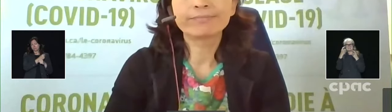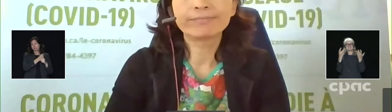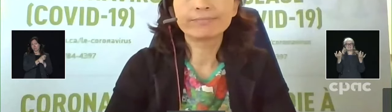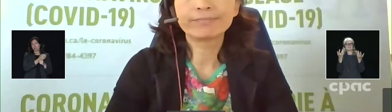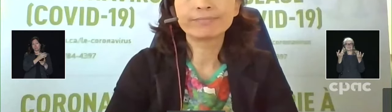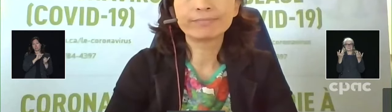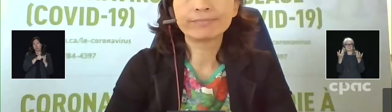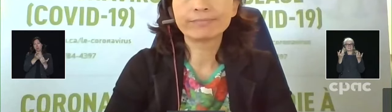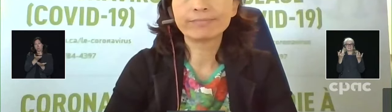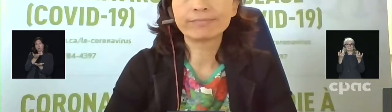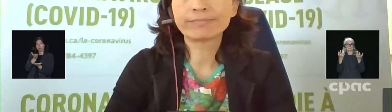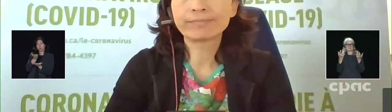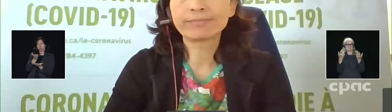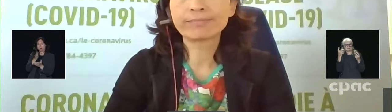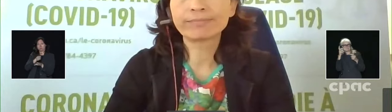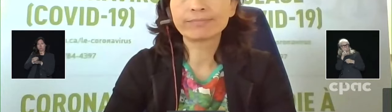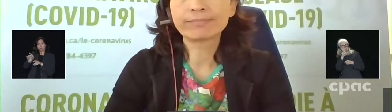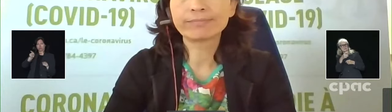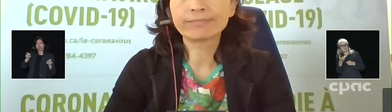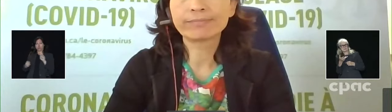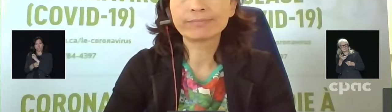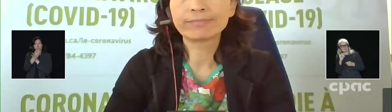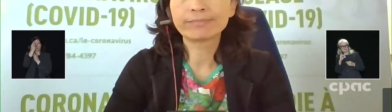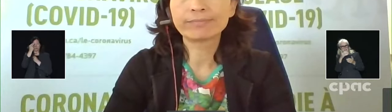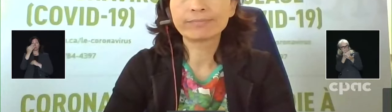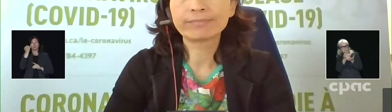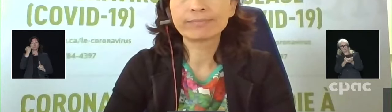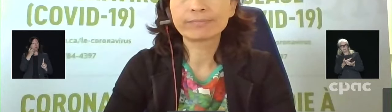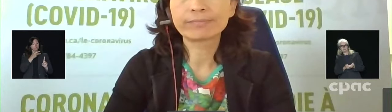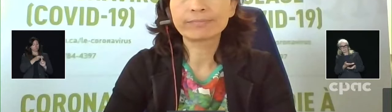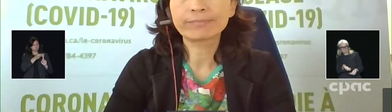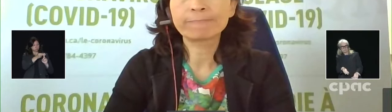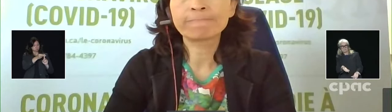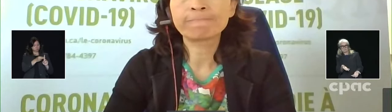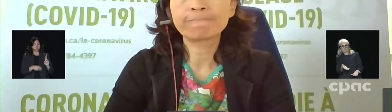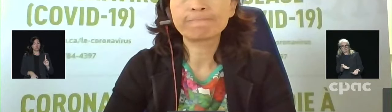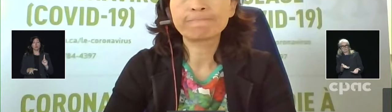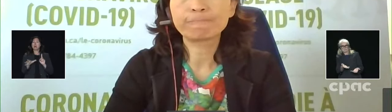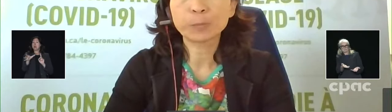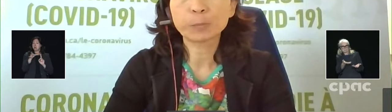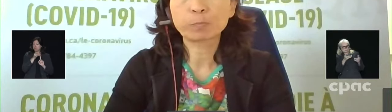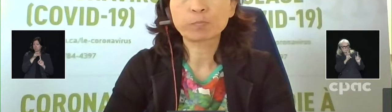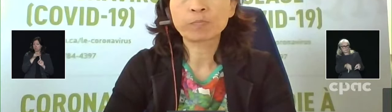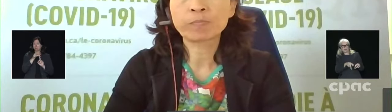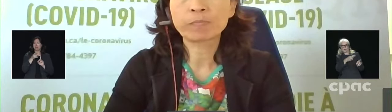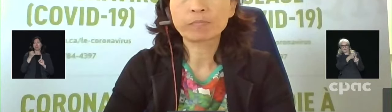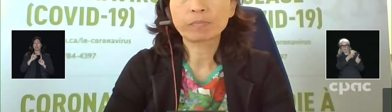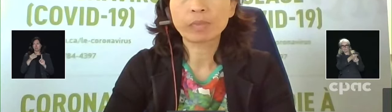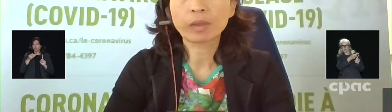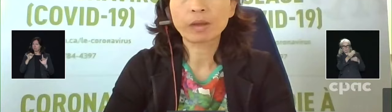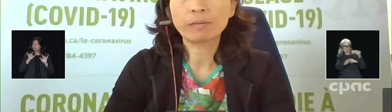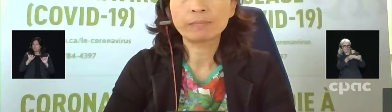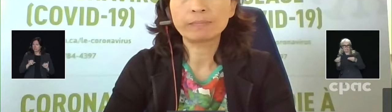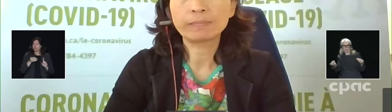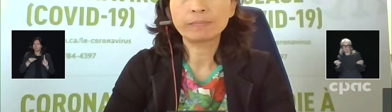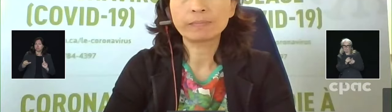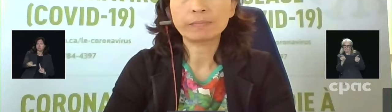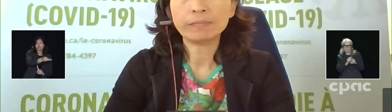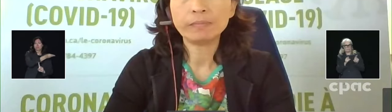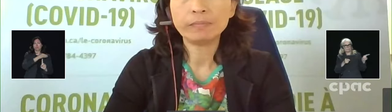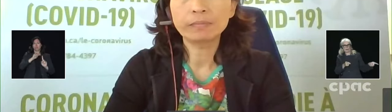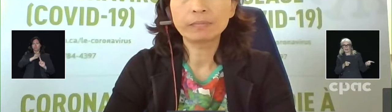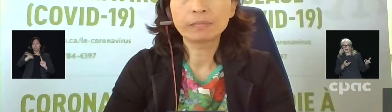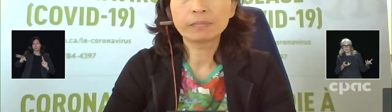is validated that vaccinated people, when infected, can transmit just as effectively as unvaccinated